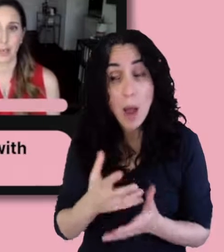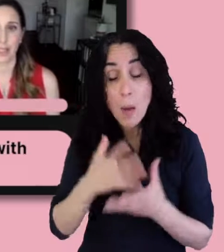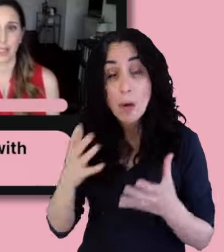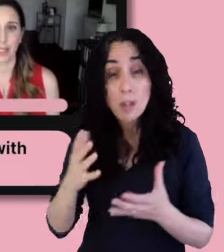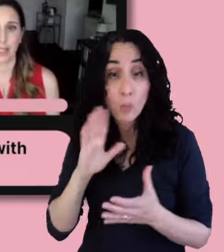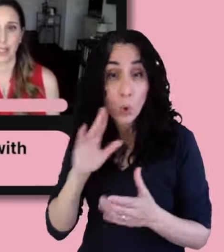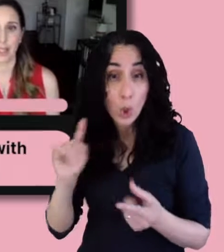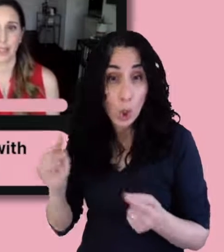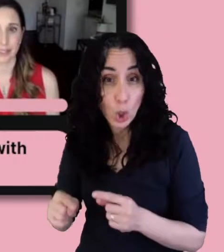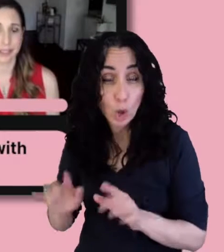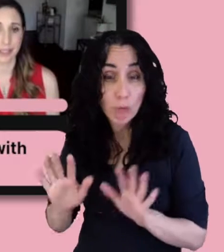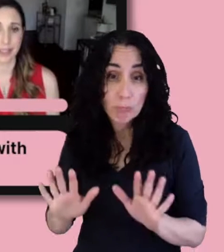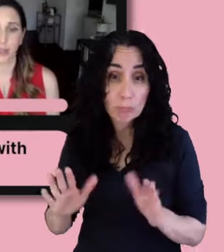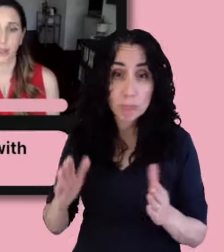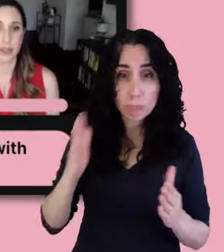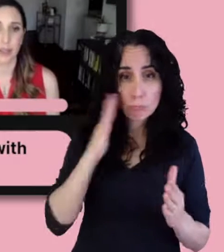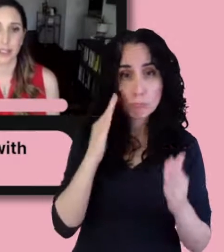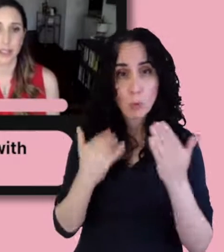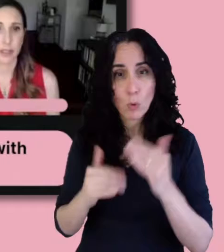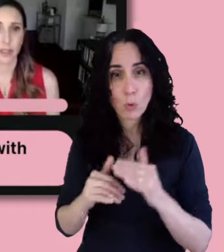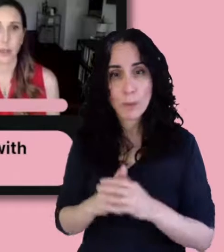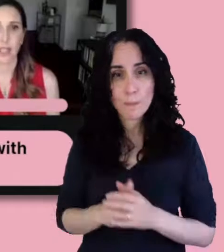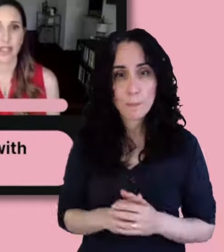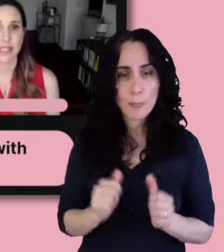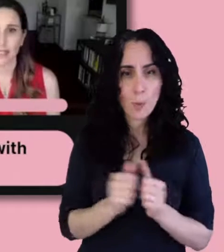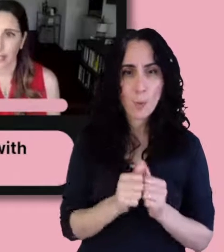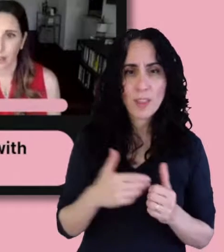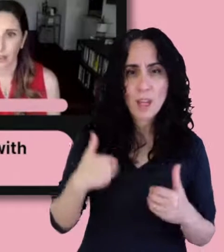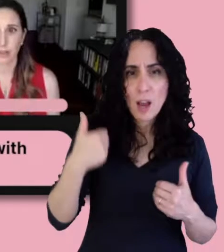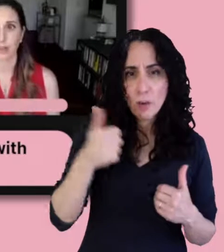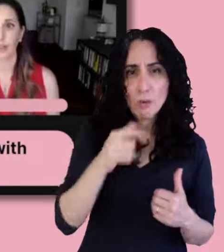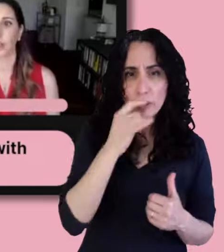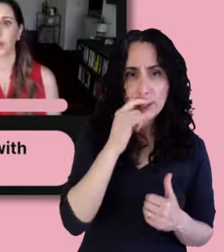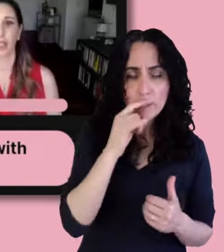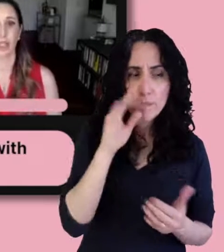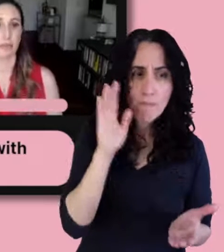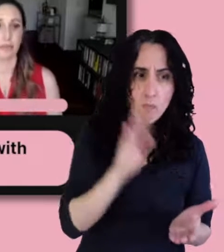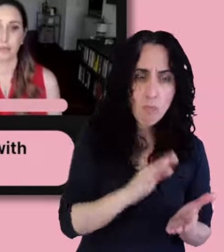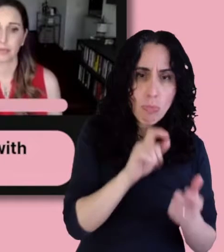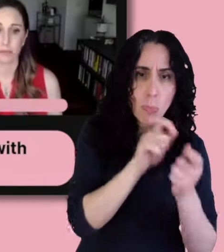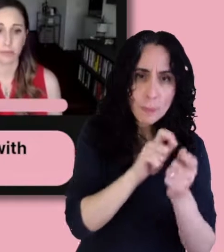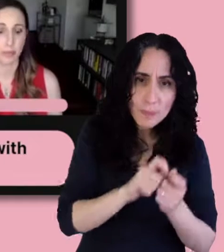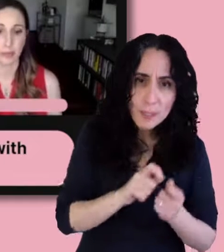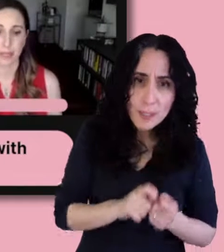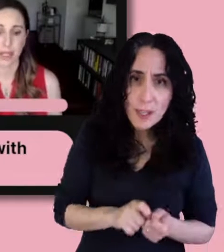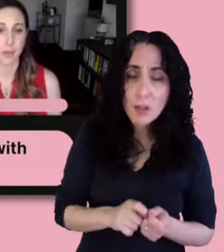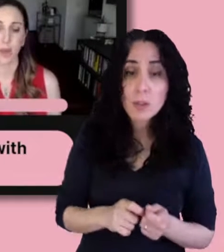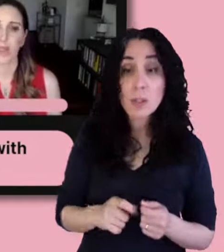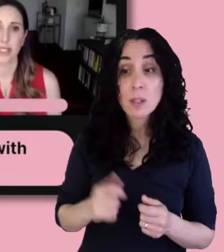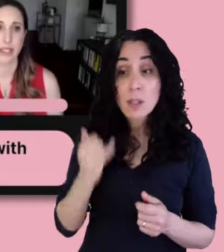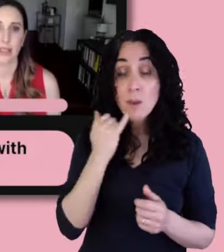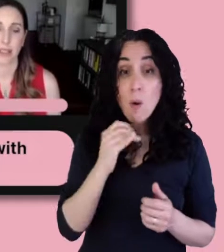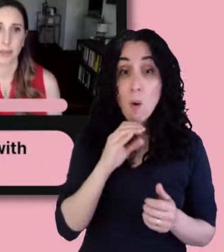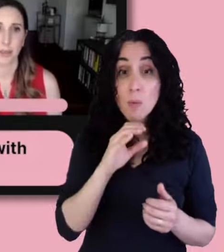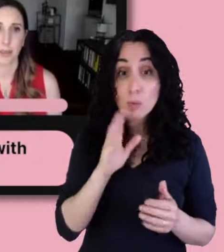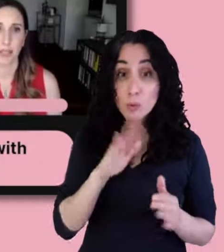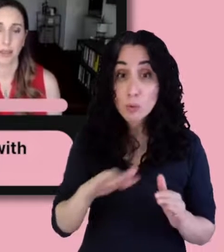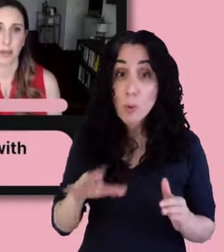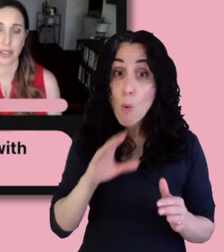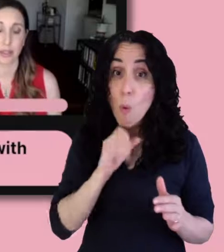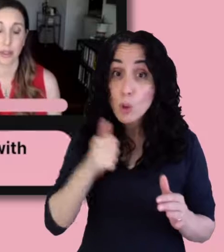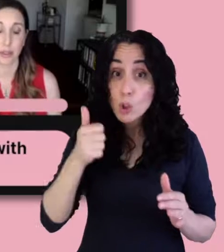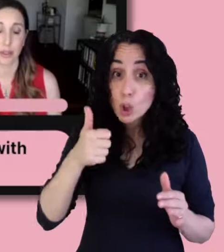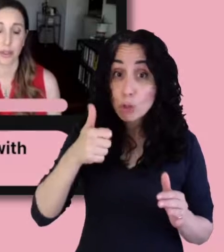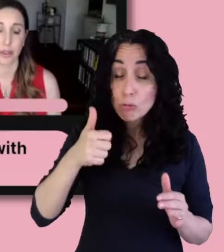them? With younger kids, we use less details, and more details as people get old,